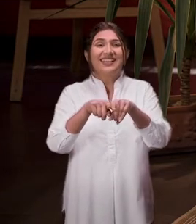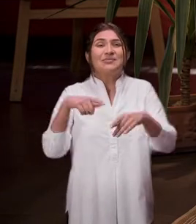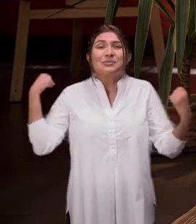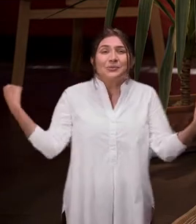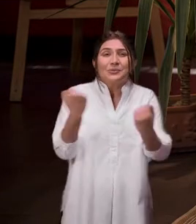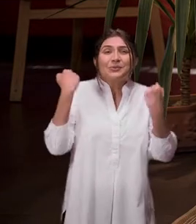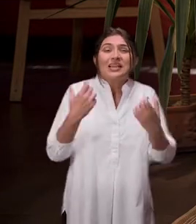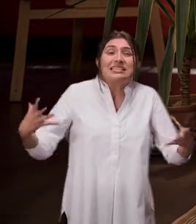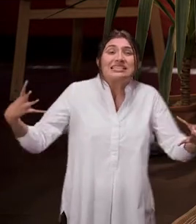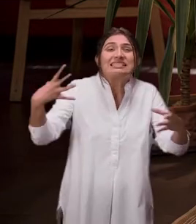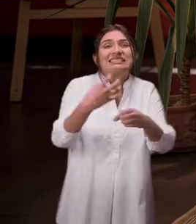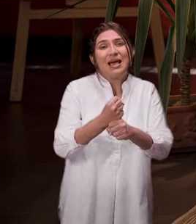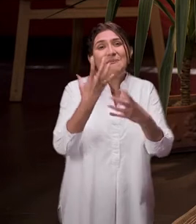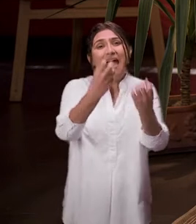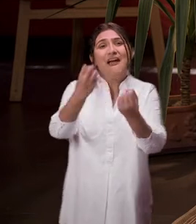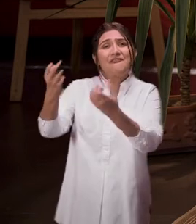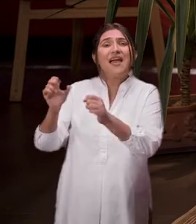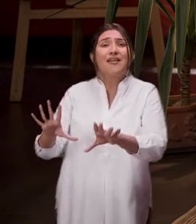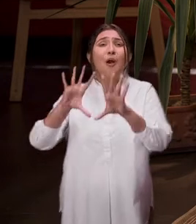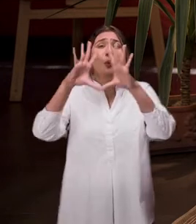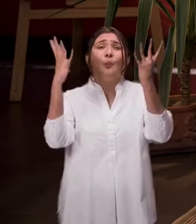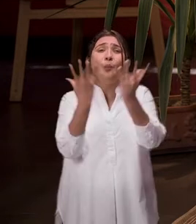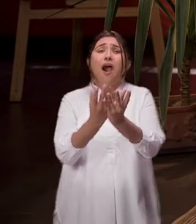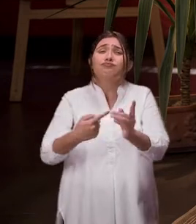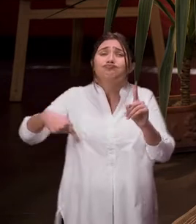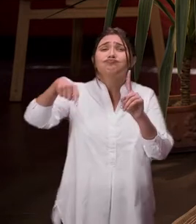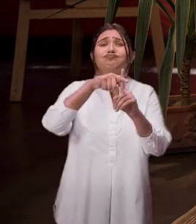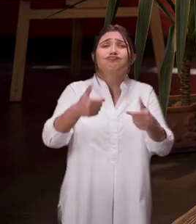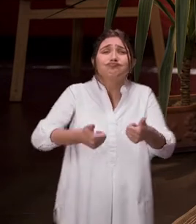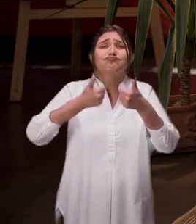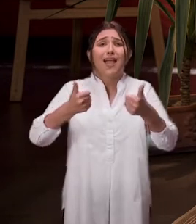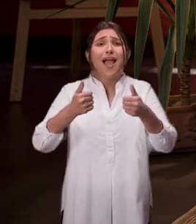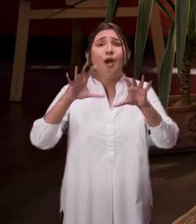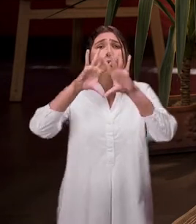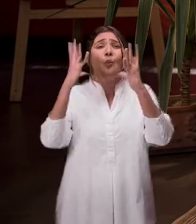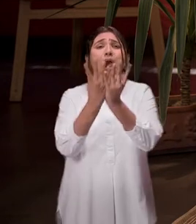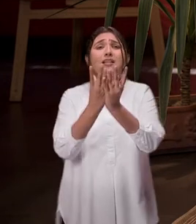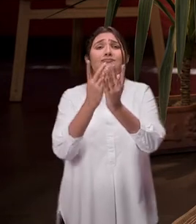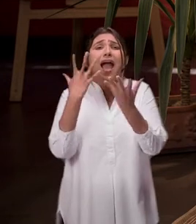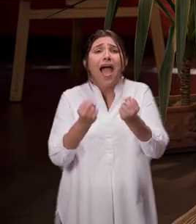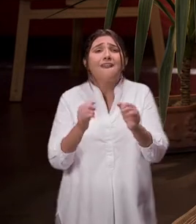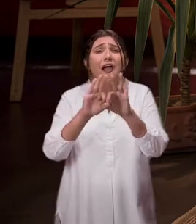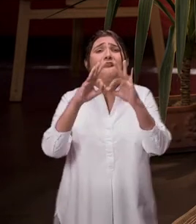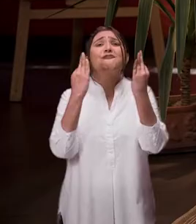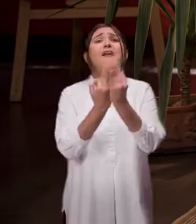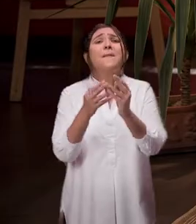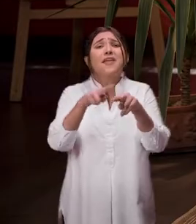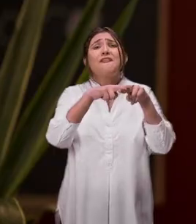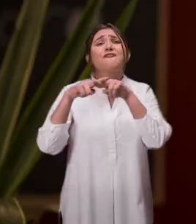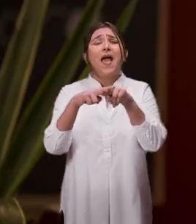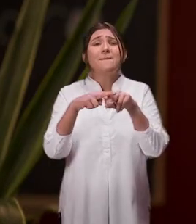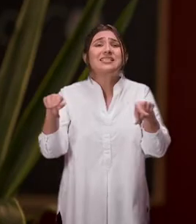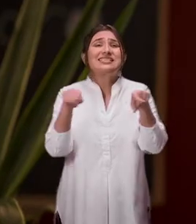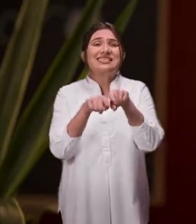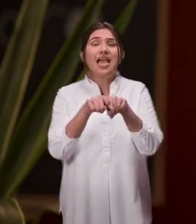together in this wonderful quest that we all have to try and make the world a better place and to think of the world as a family.